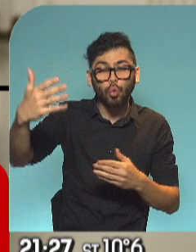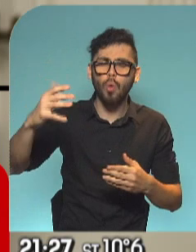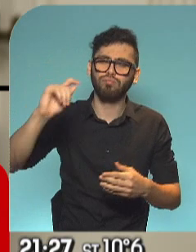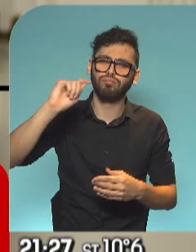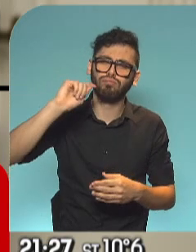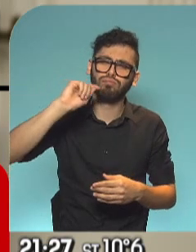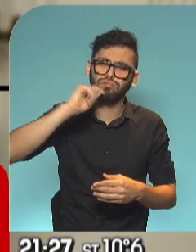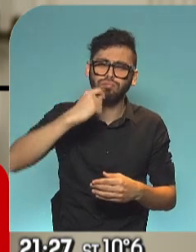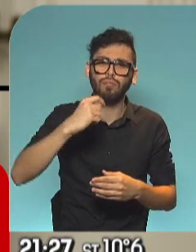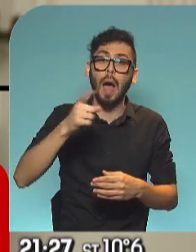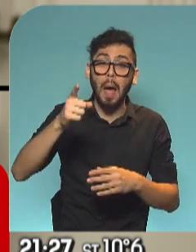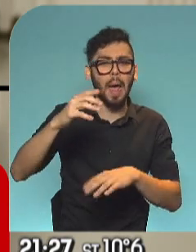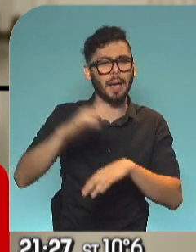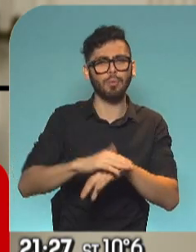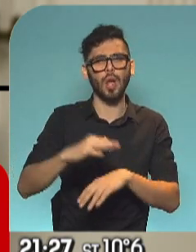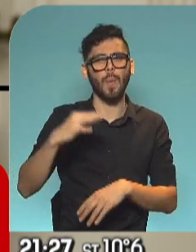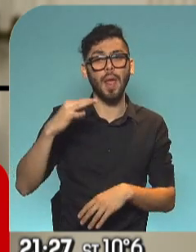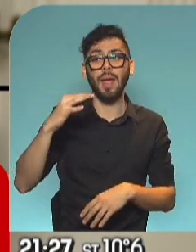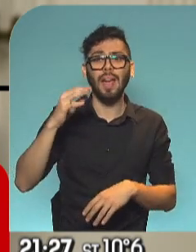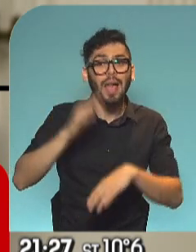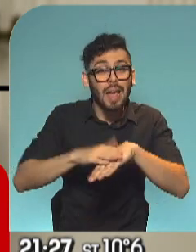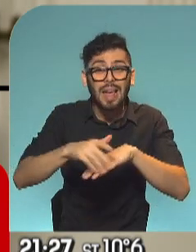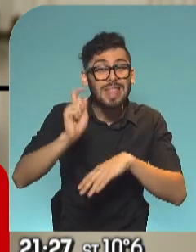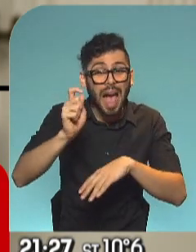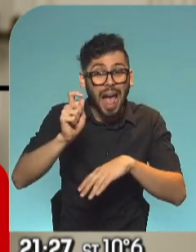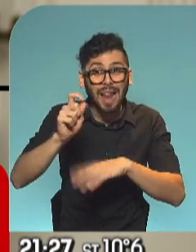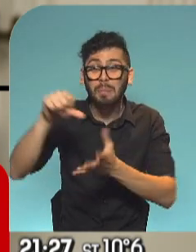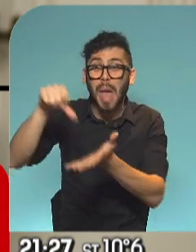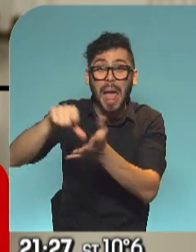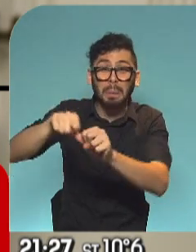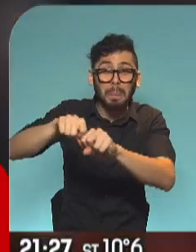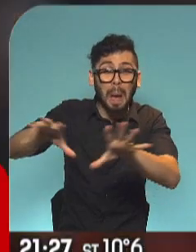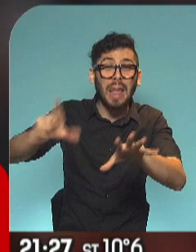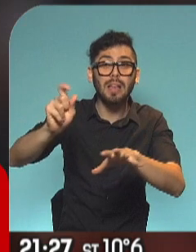the nation which unleashed this plague onto the world, China.